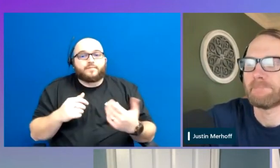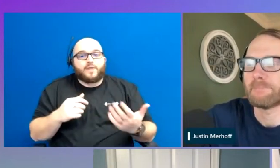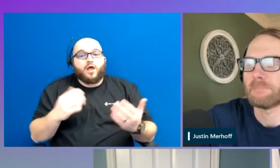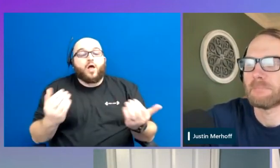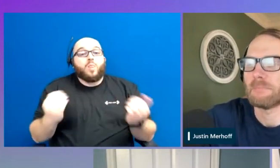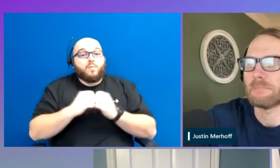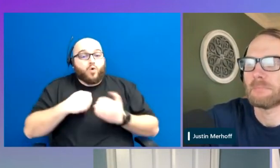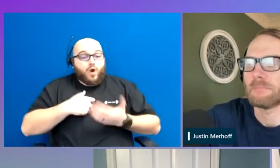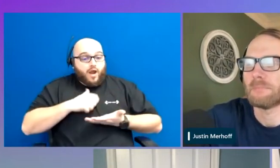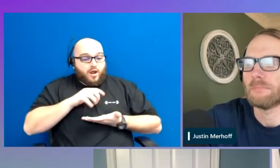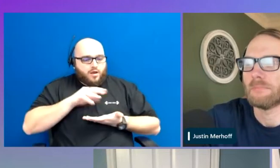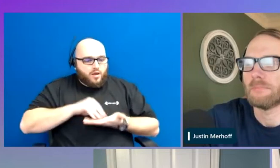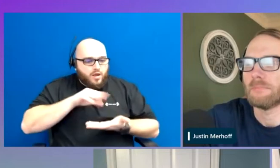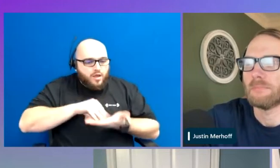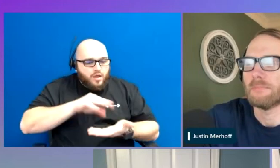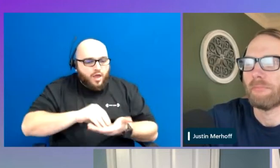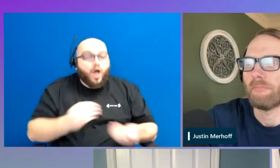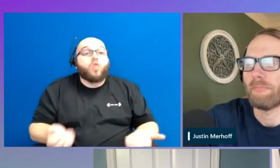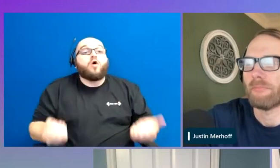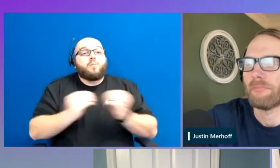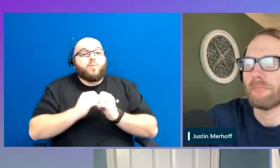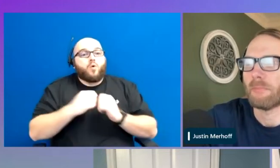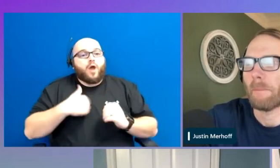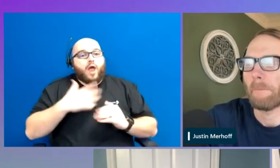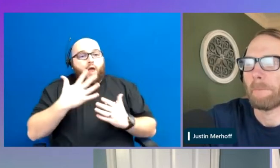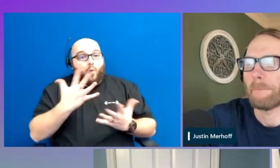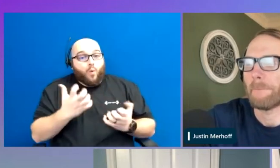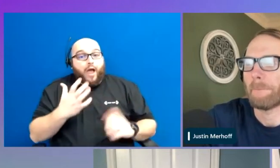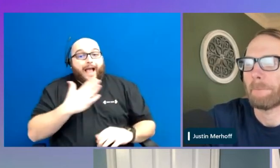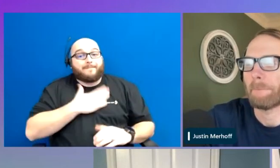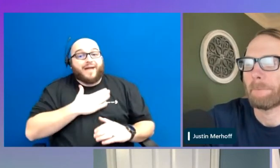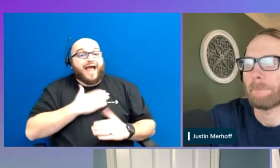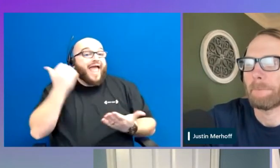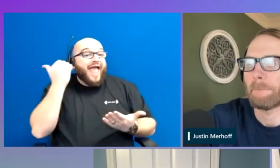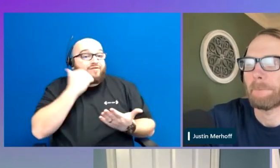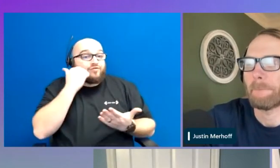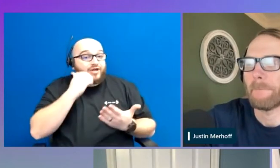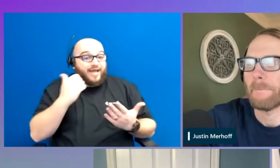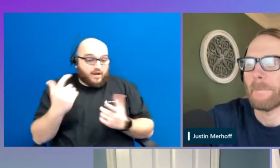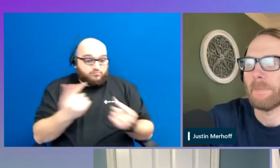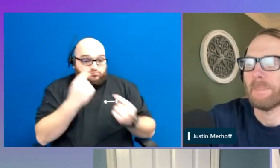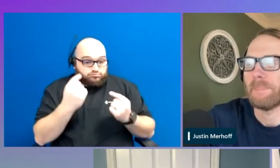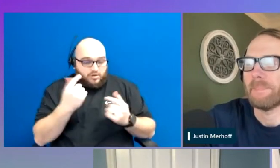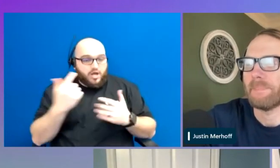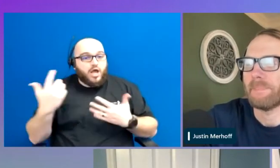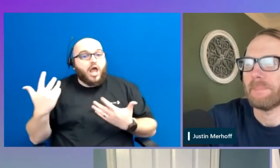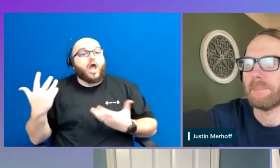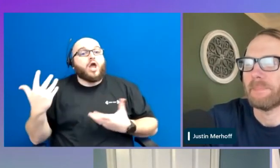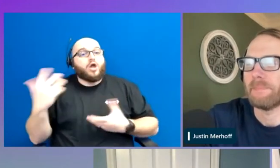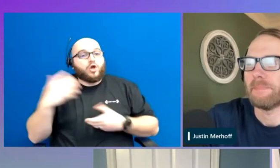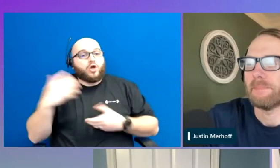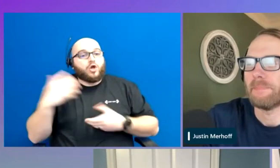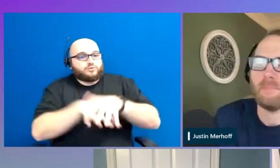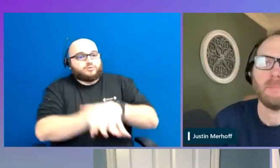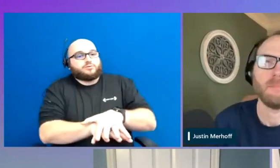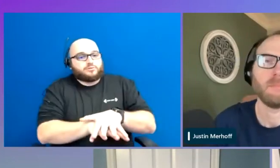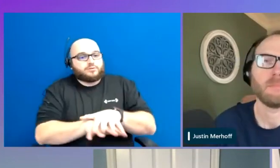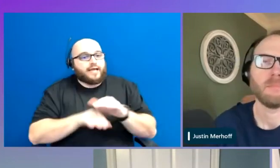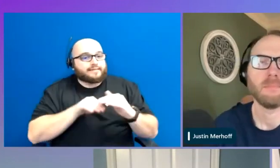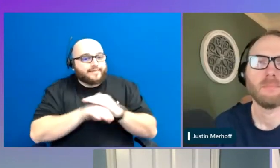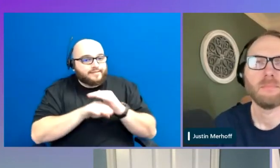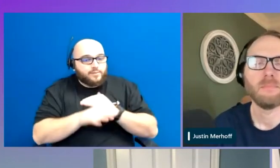about it, the more I want to incorporate accessibility into everything I do. And it even includes, the work that we do